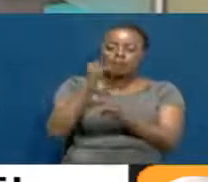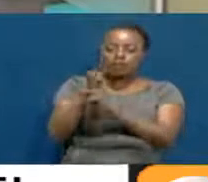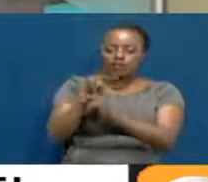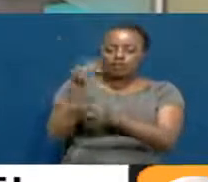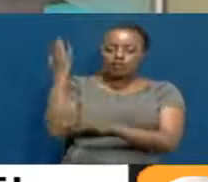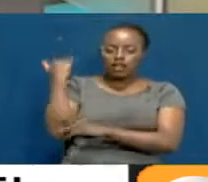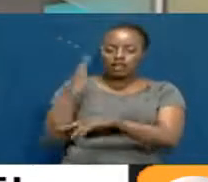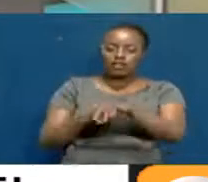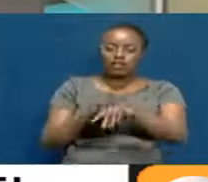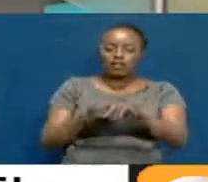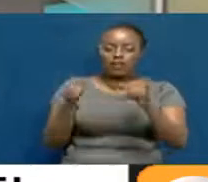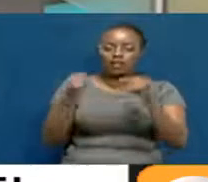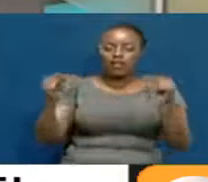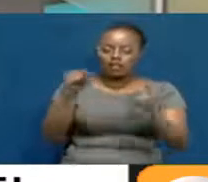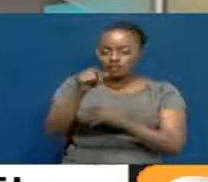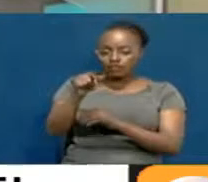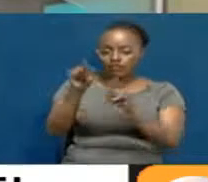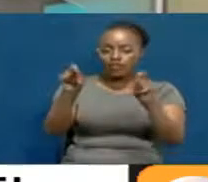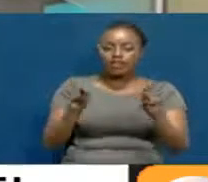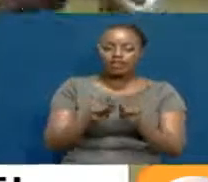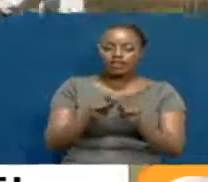last assignment against the Eagles.